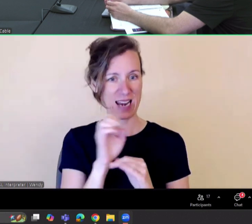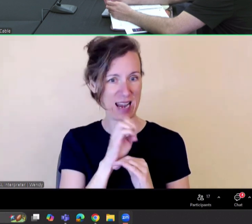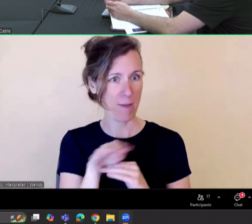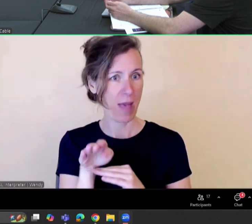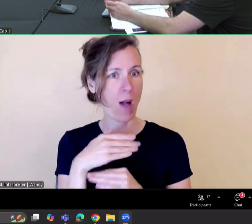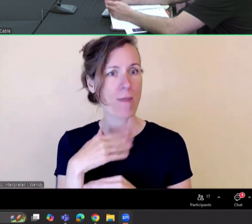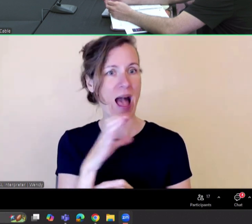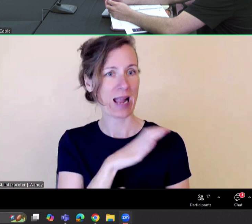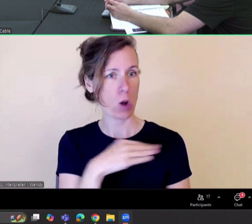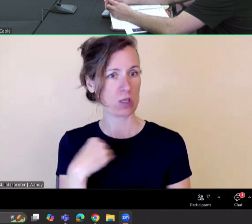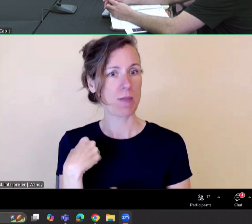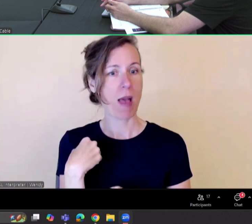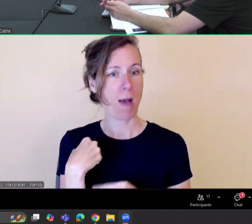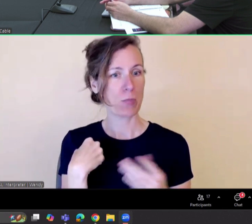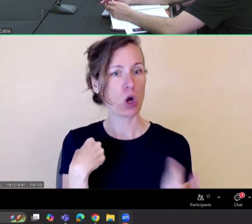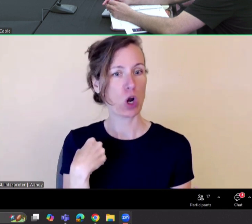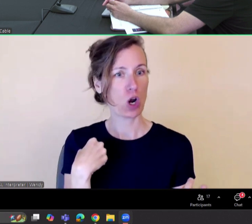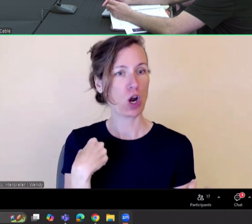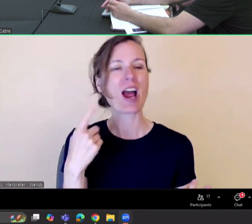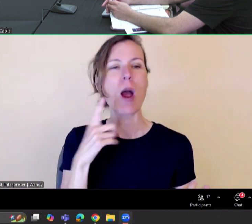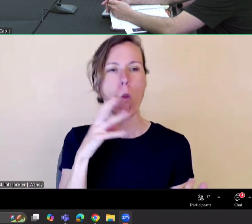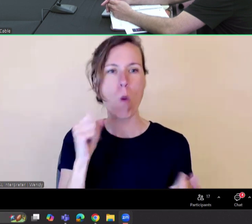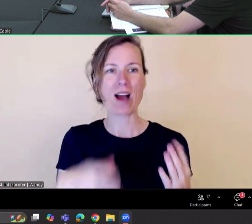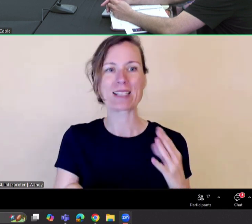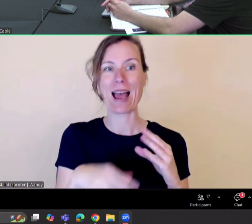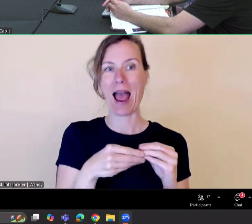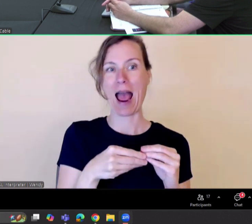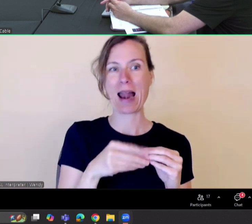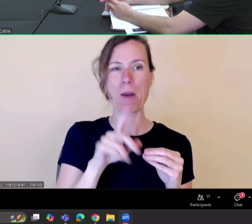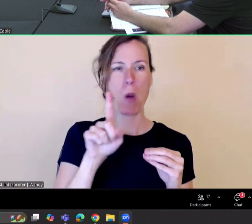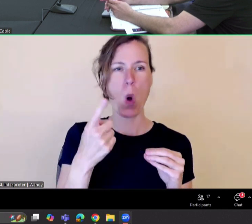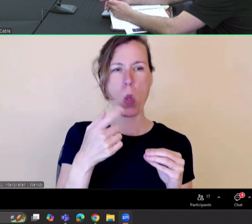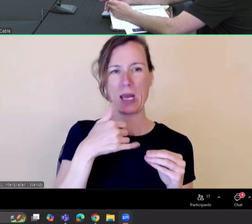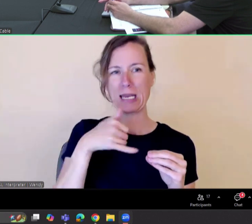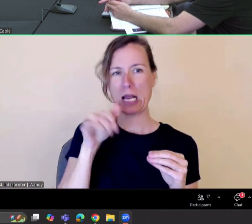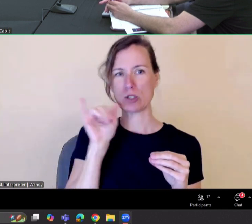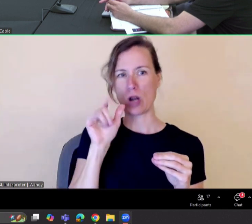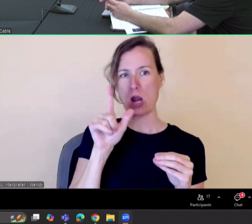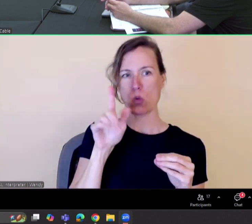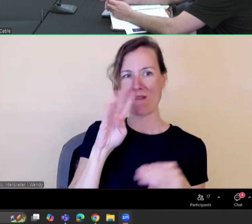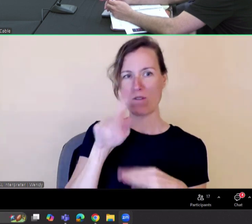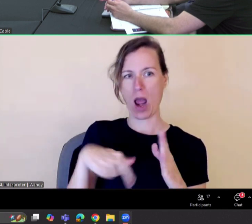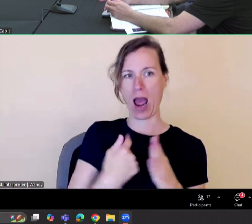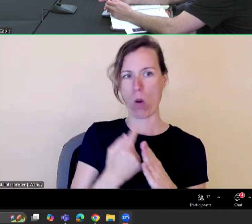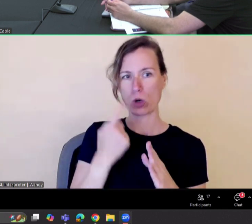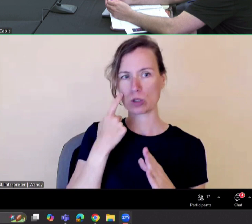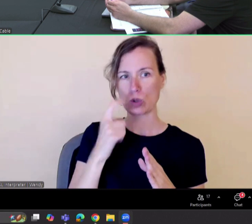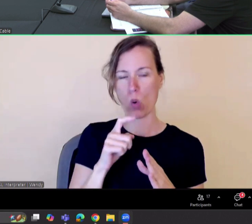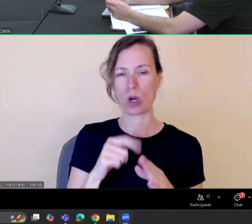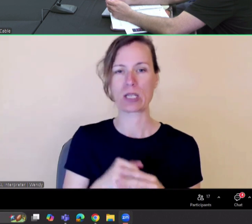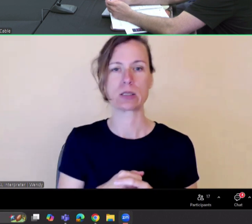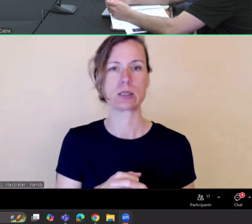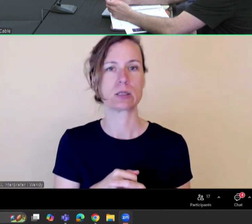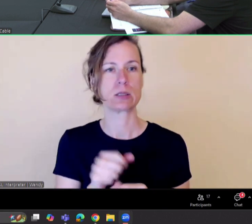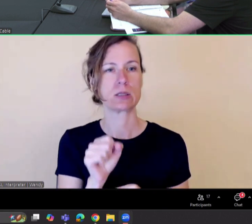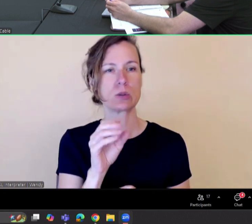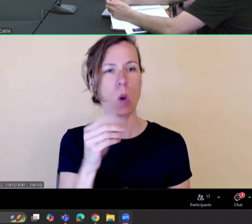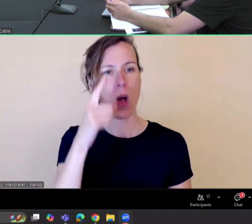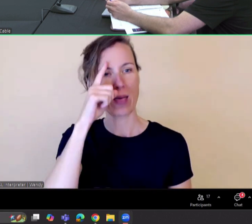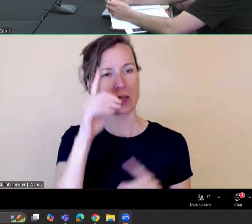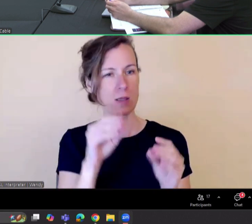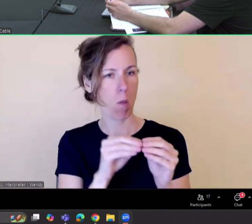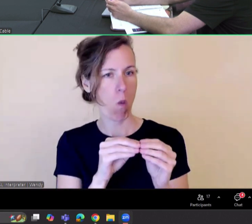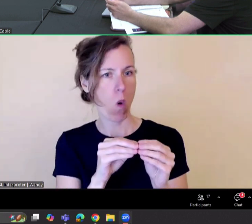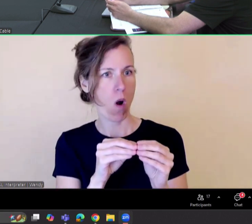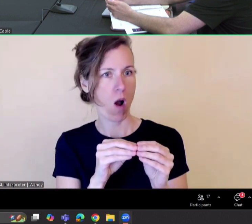and it was added, but only yesterday. So like only 24 hours notice or so for folks to come. I think there's more conversation to be